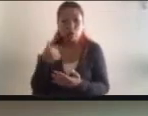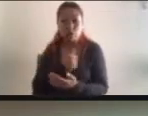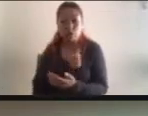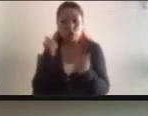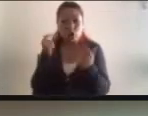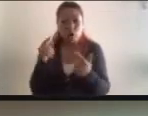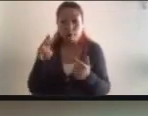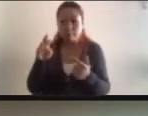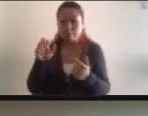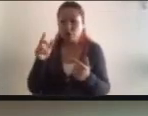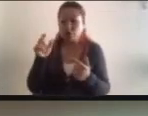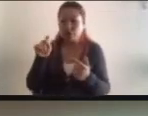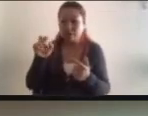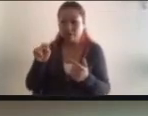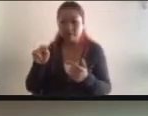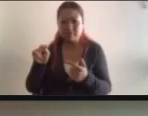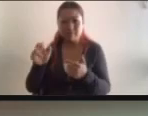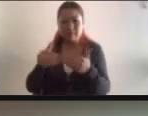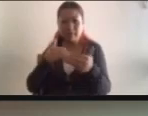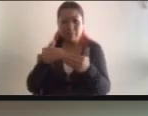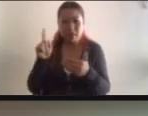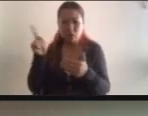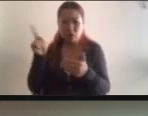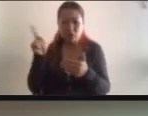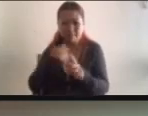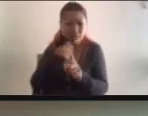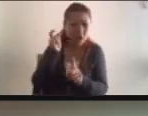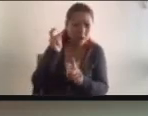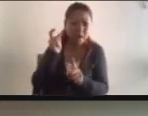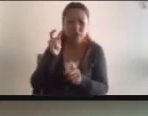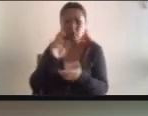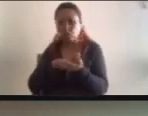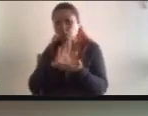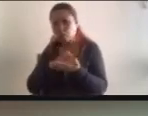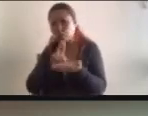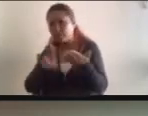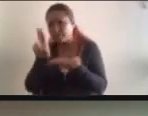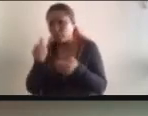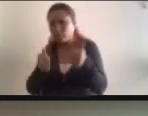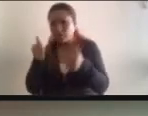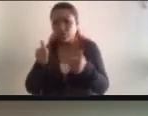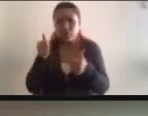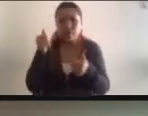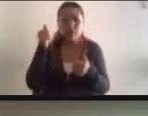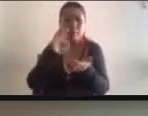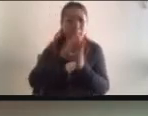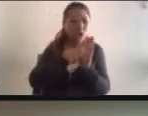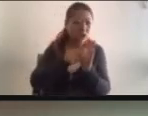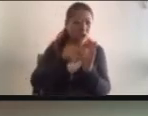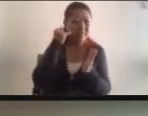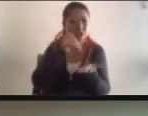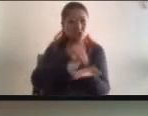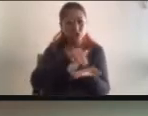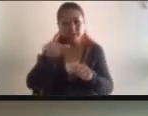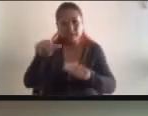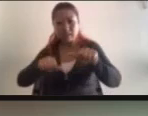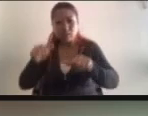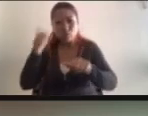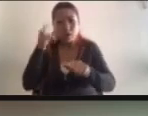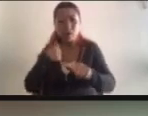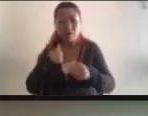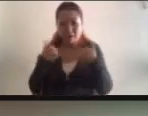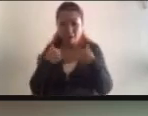where we're from, where we went to school, what our backgrounds are, whether we're doctors or scientists, because we've got both.